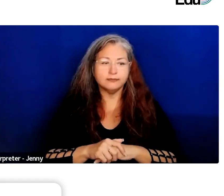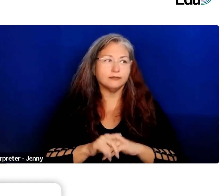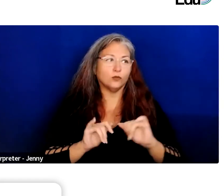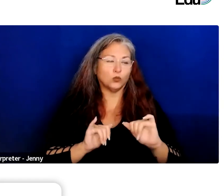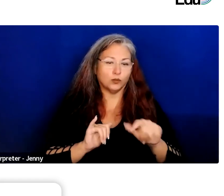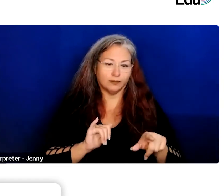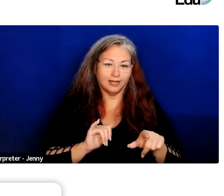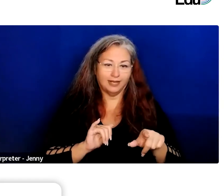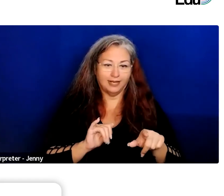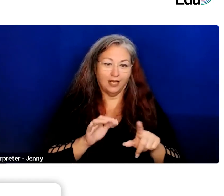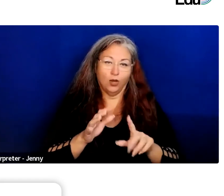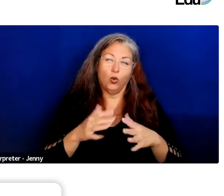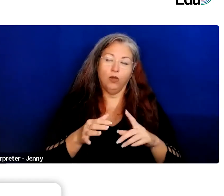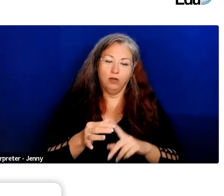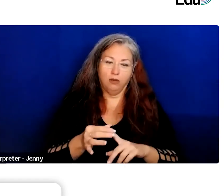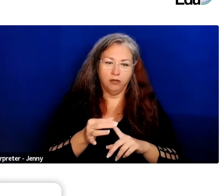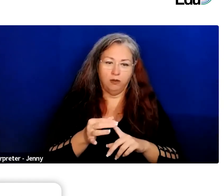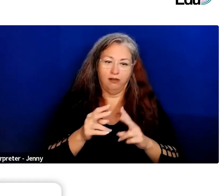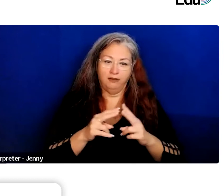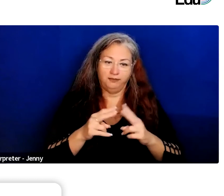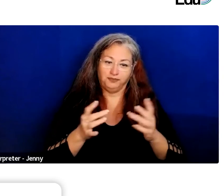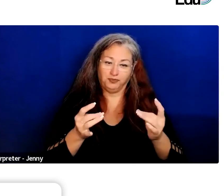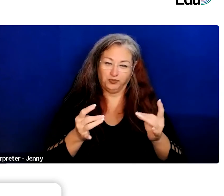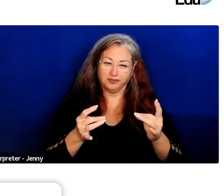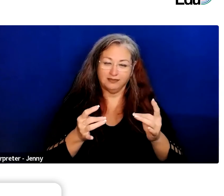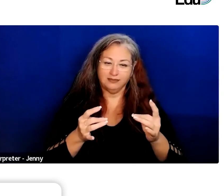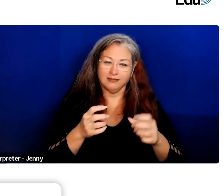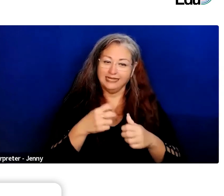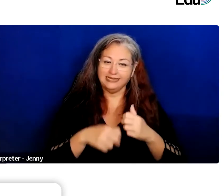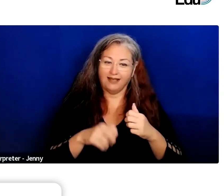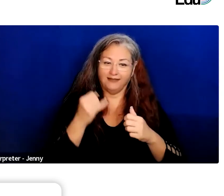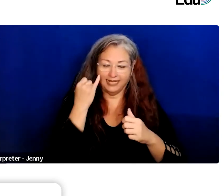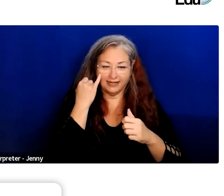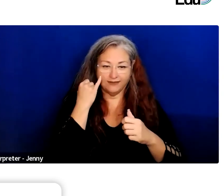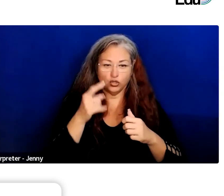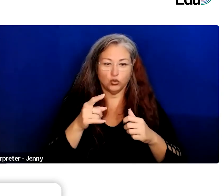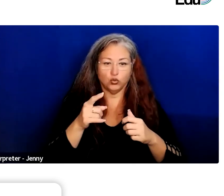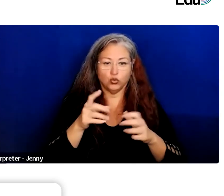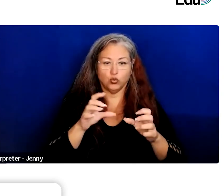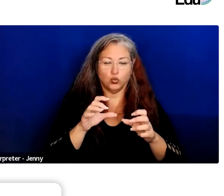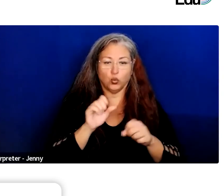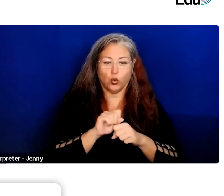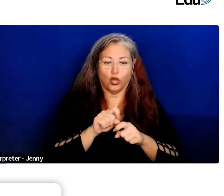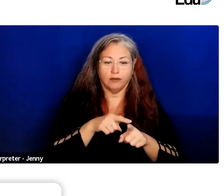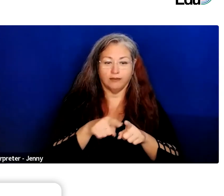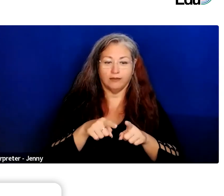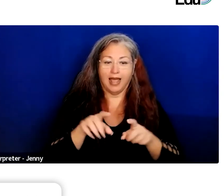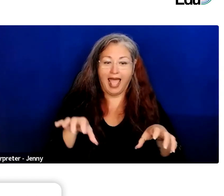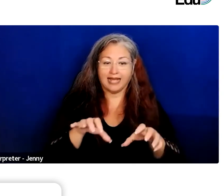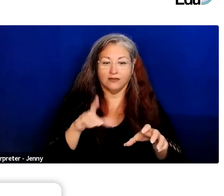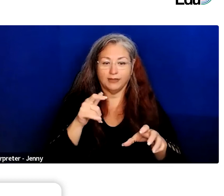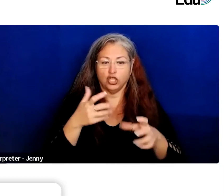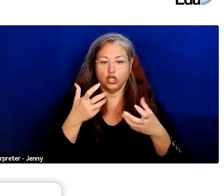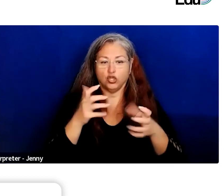That's especially tricky, I think, when you're doing work in activism, because you don't want to